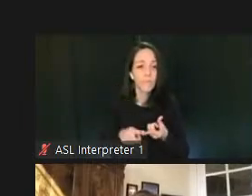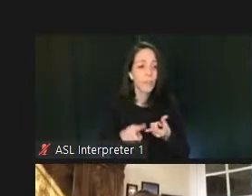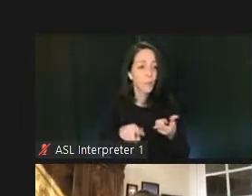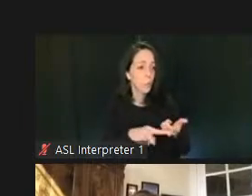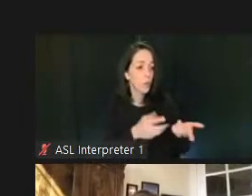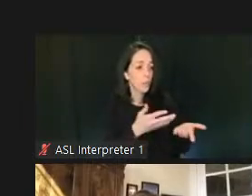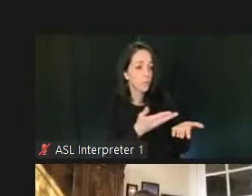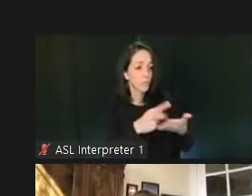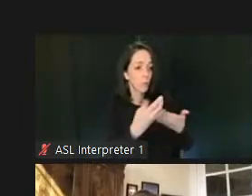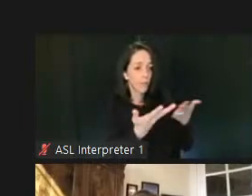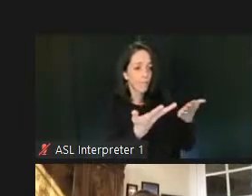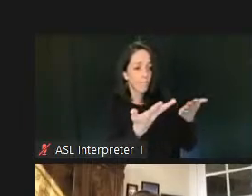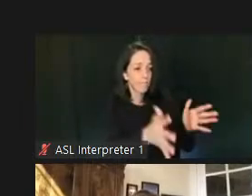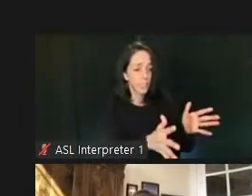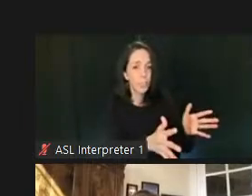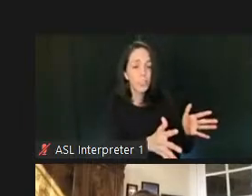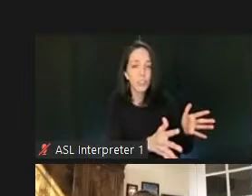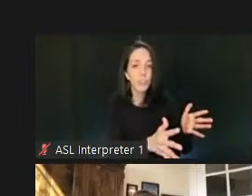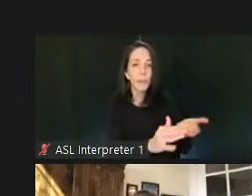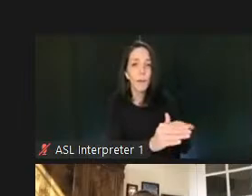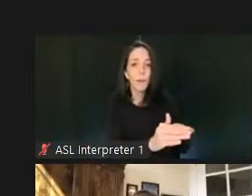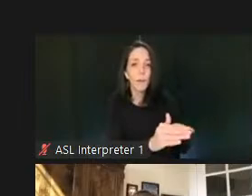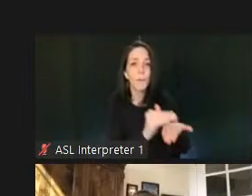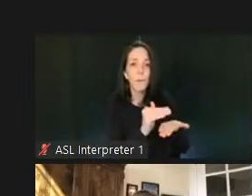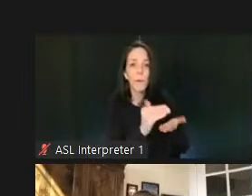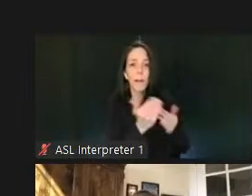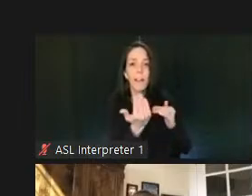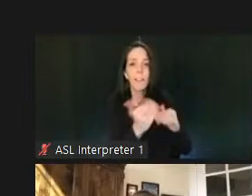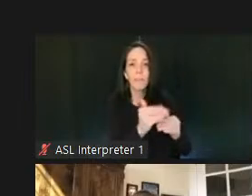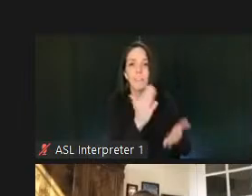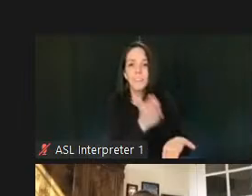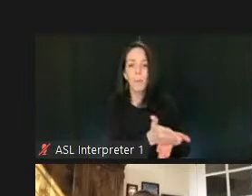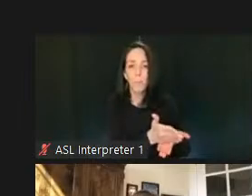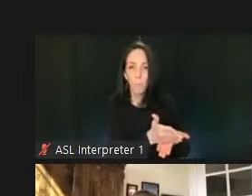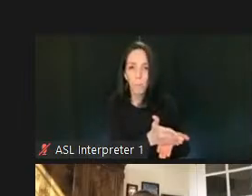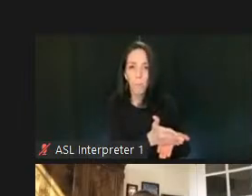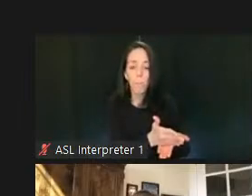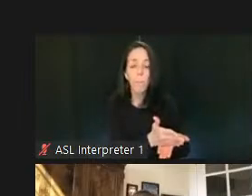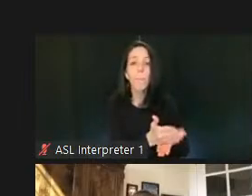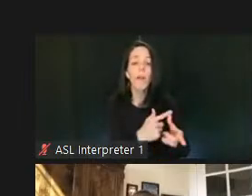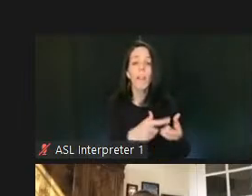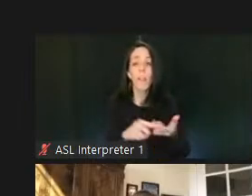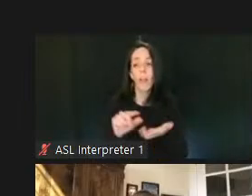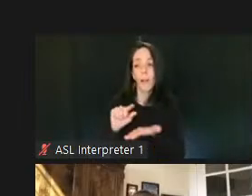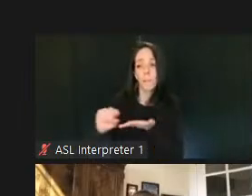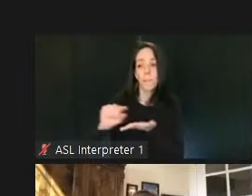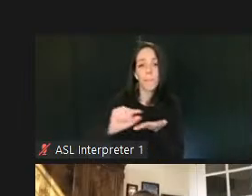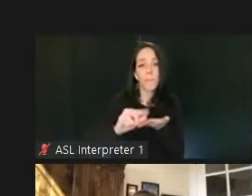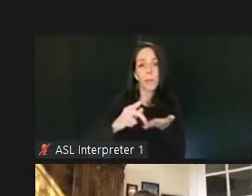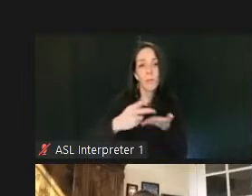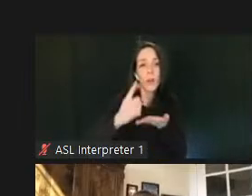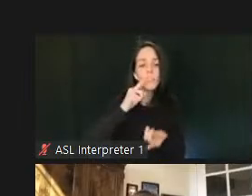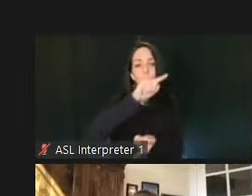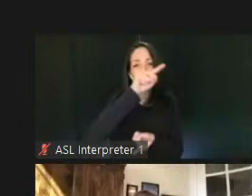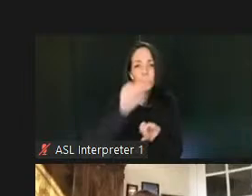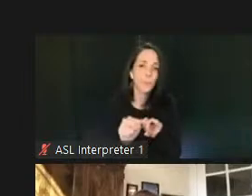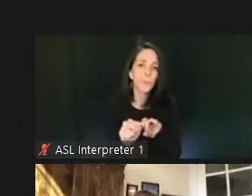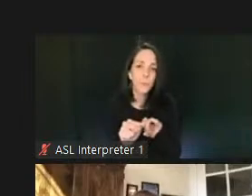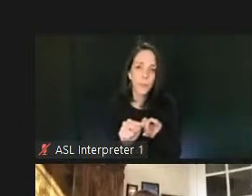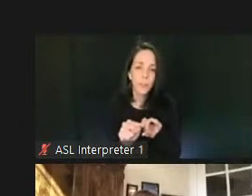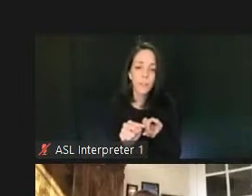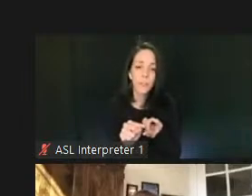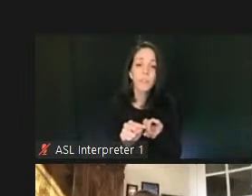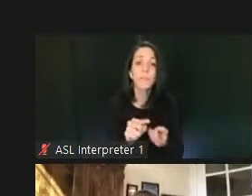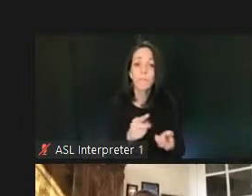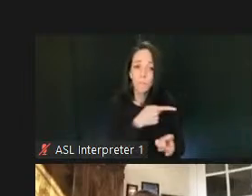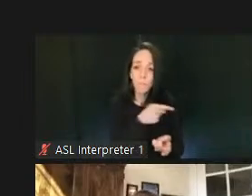community build out, if you will, those revenues significantly decrease. Meanwhile, as development's been occurring,